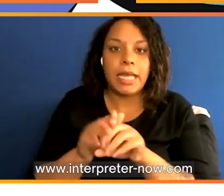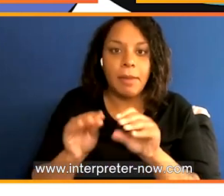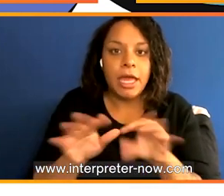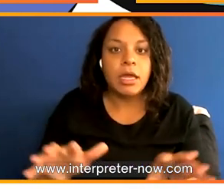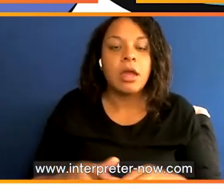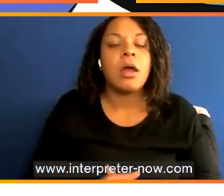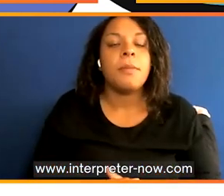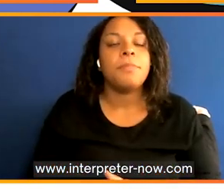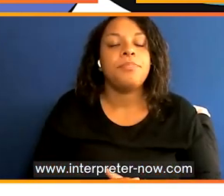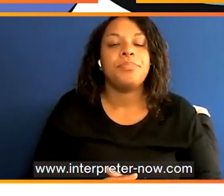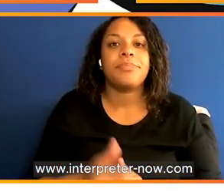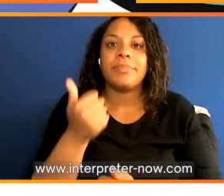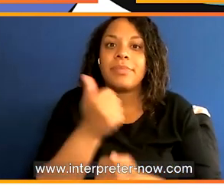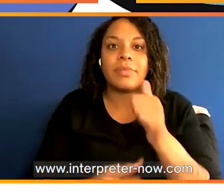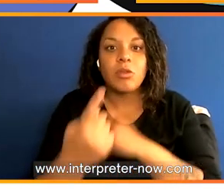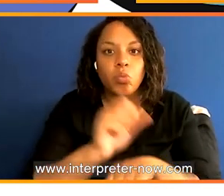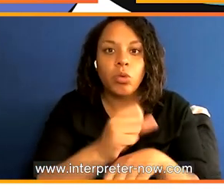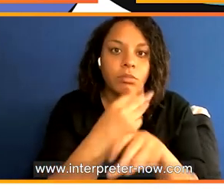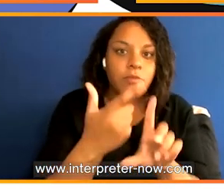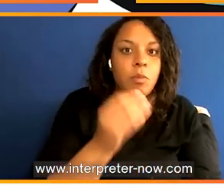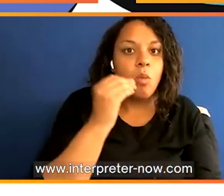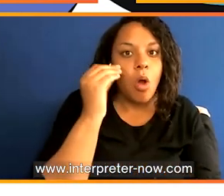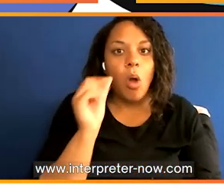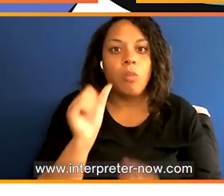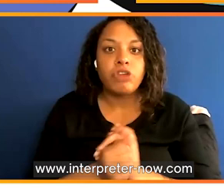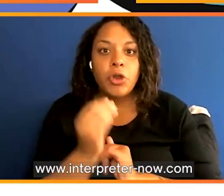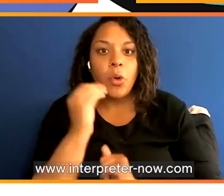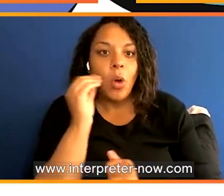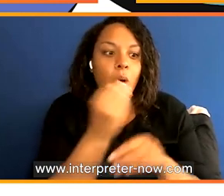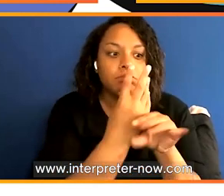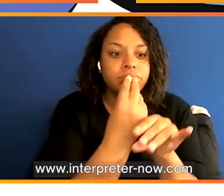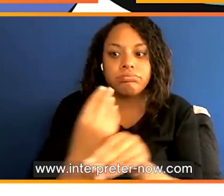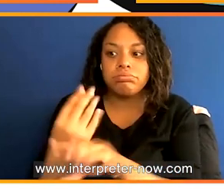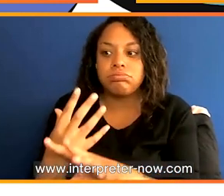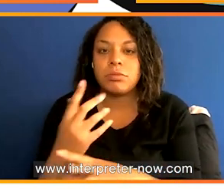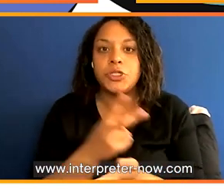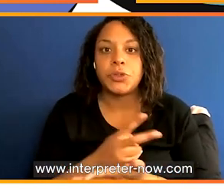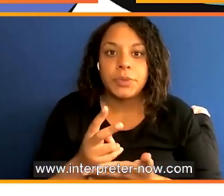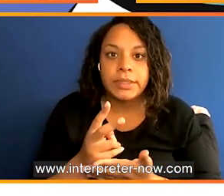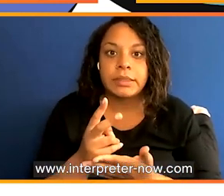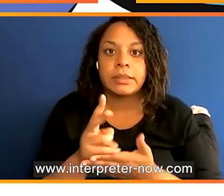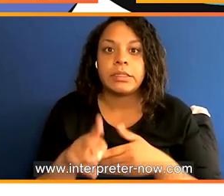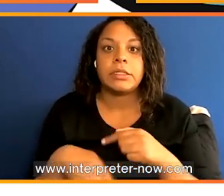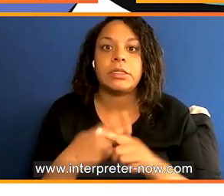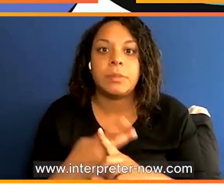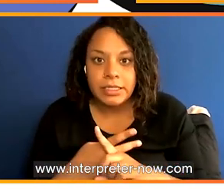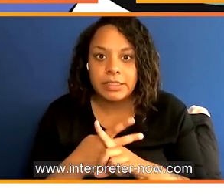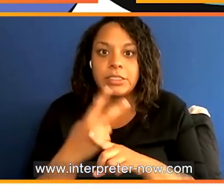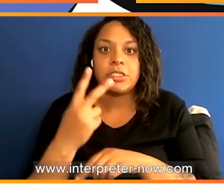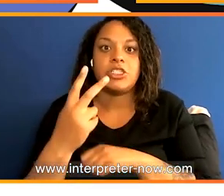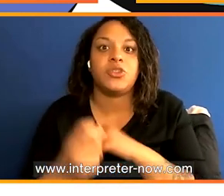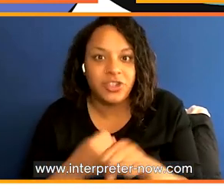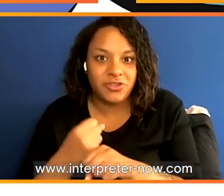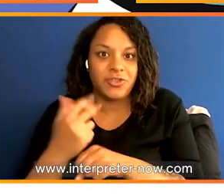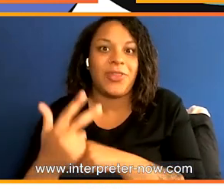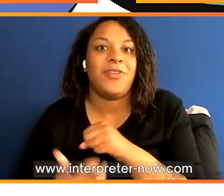what I saw happening during the pandemic were, you know, everyone was working from home, sheltering at home, and we